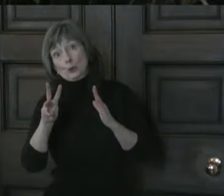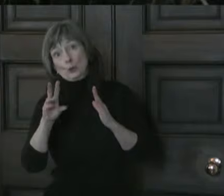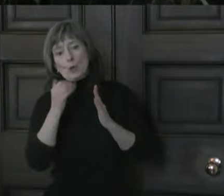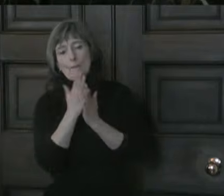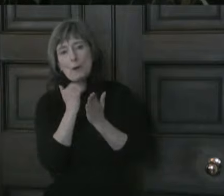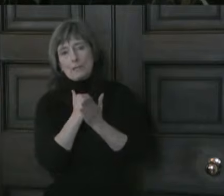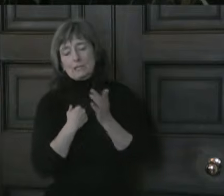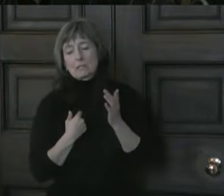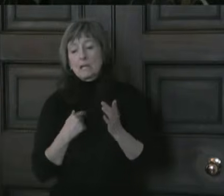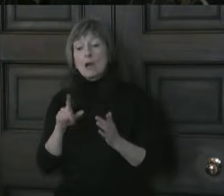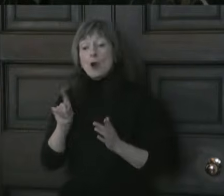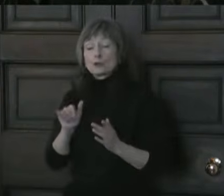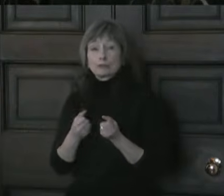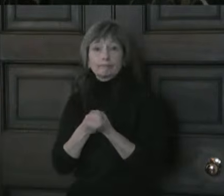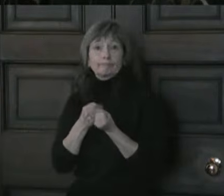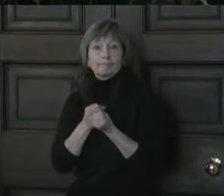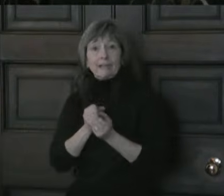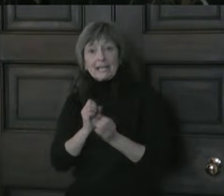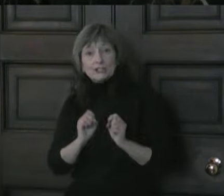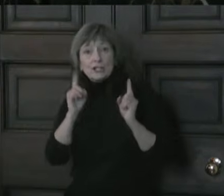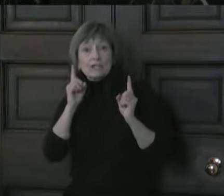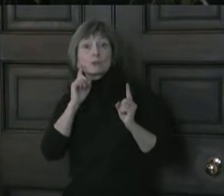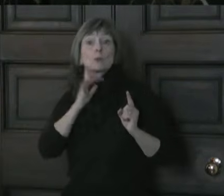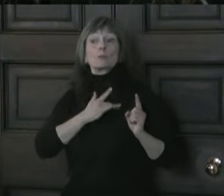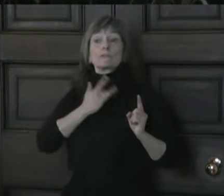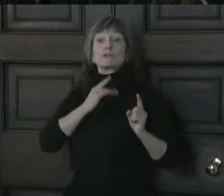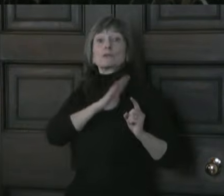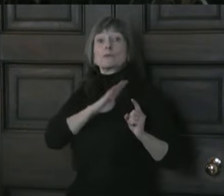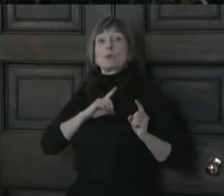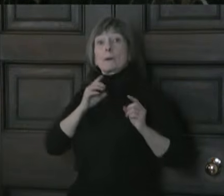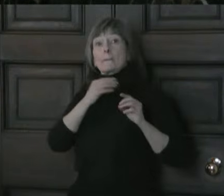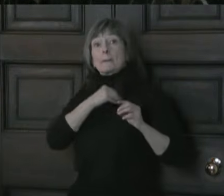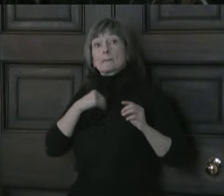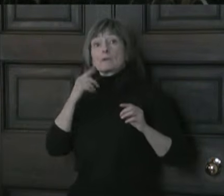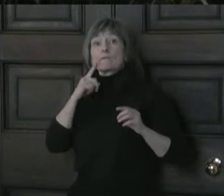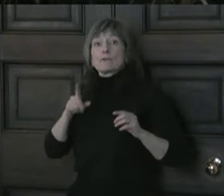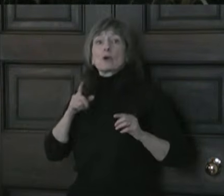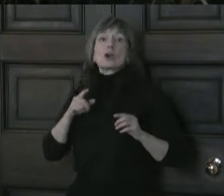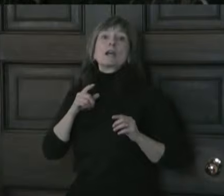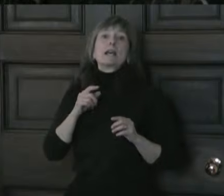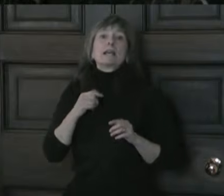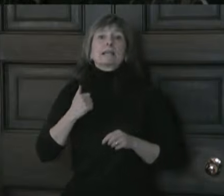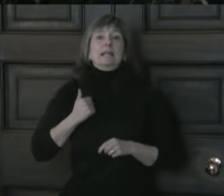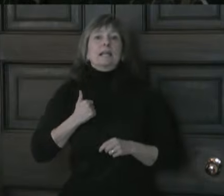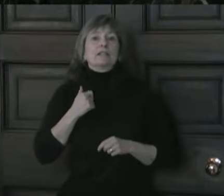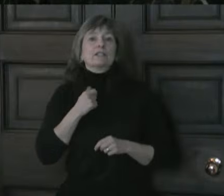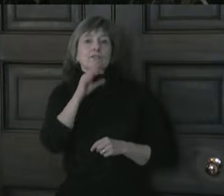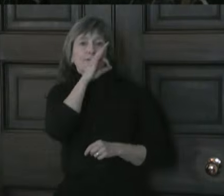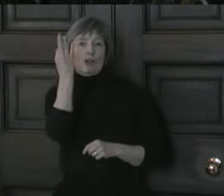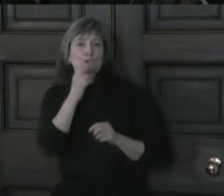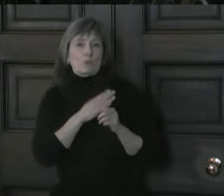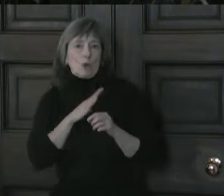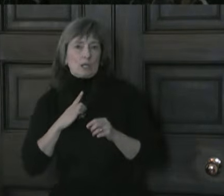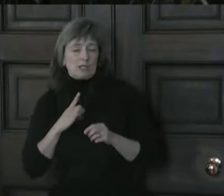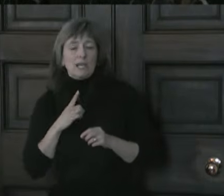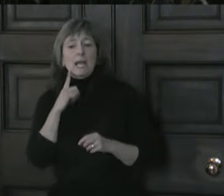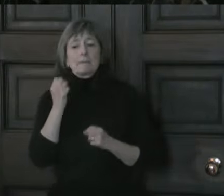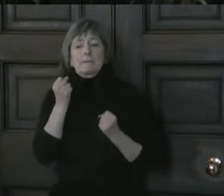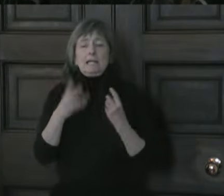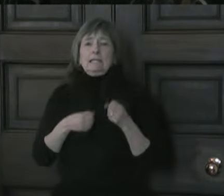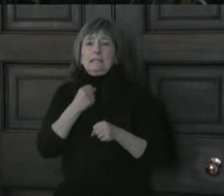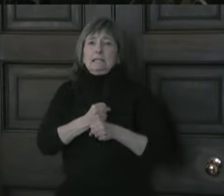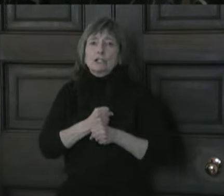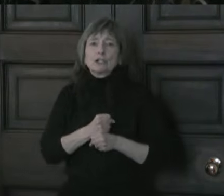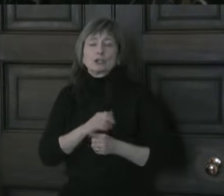championed education as a provincial board member for Canadian Parents for French, and through years of involvement with